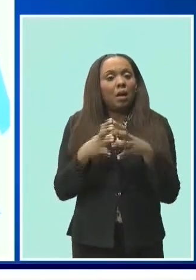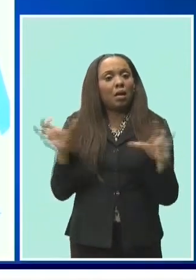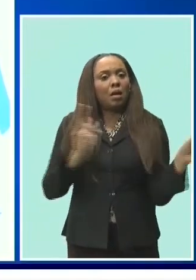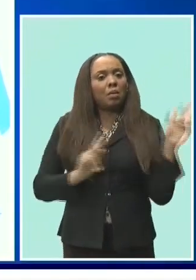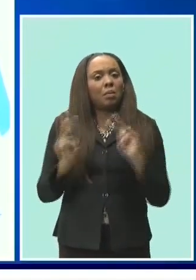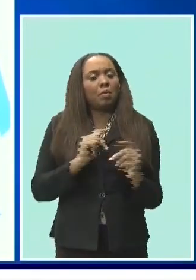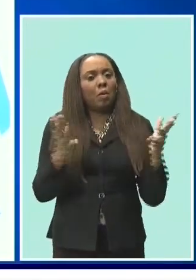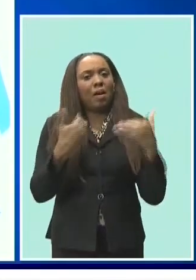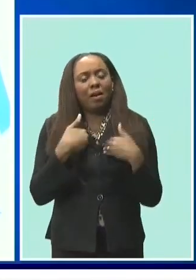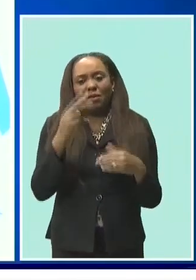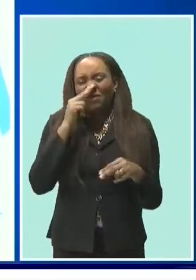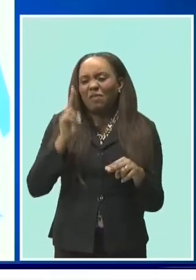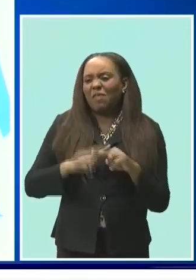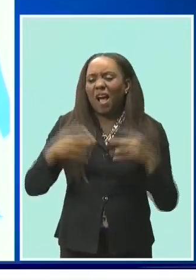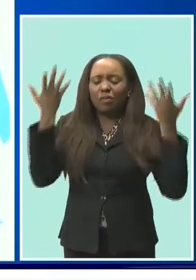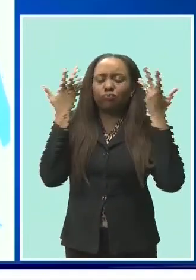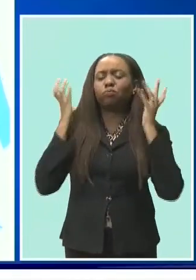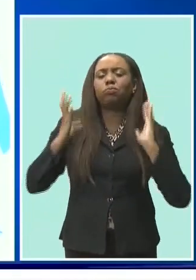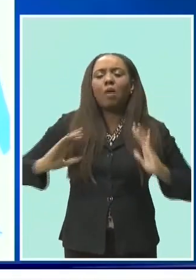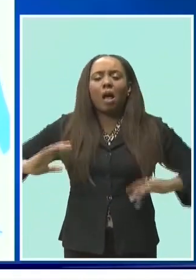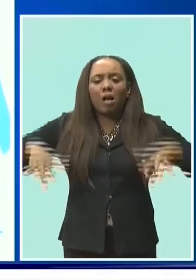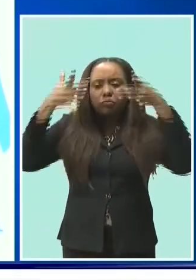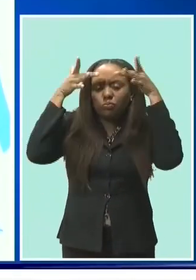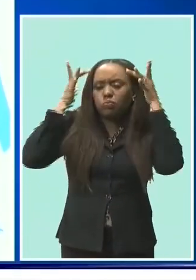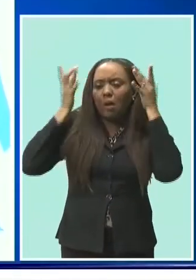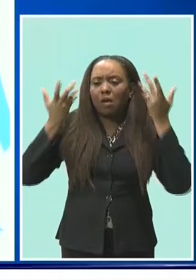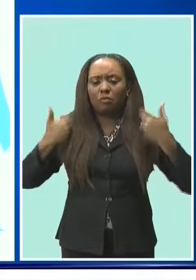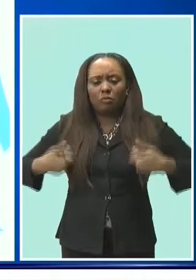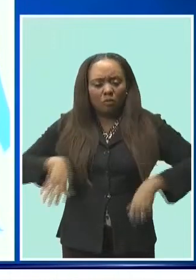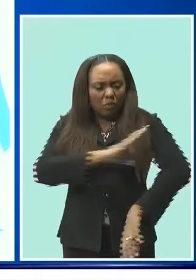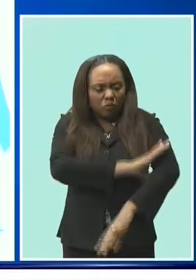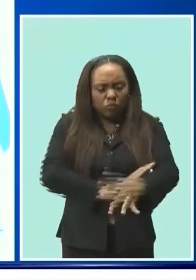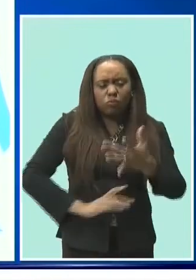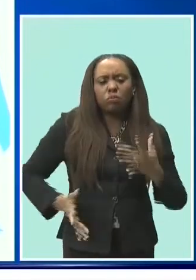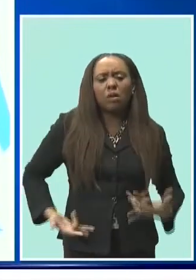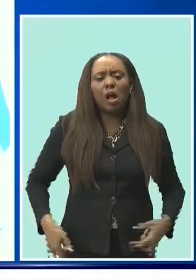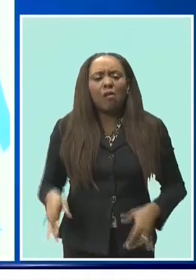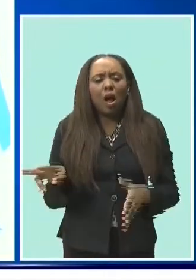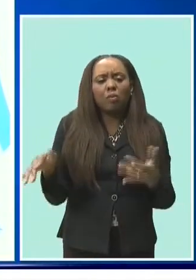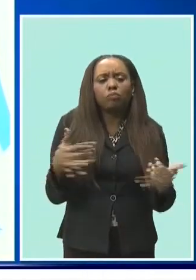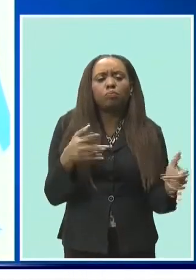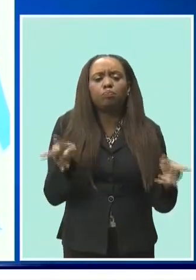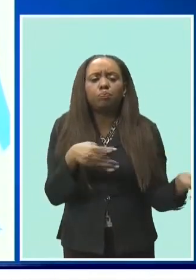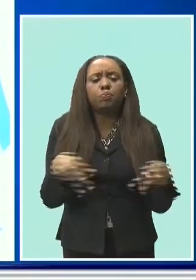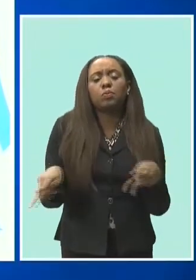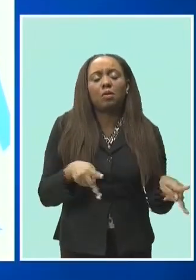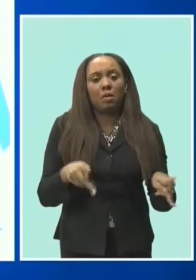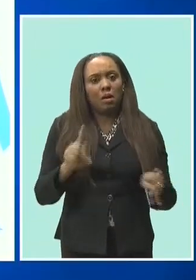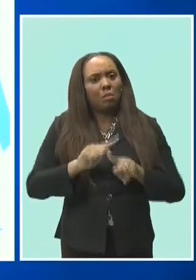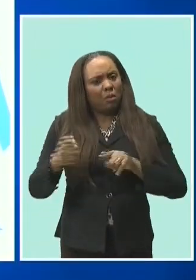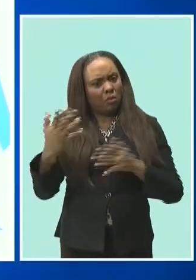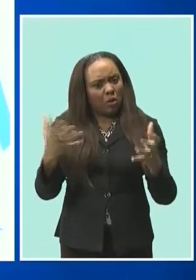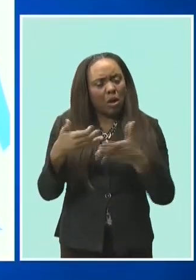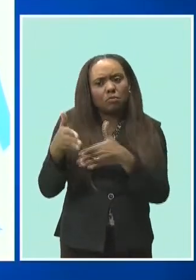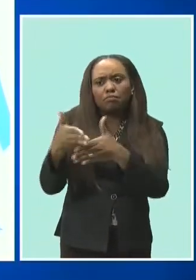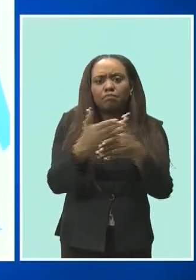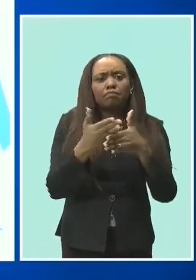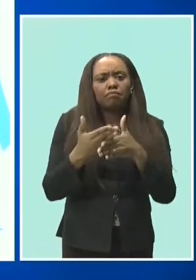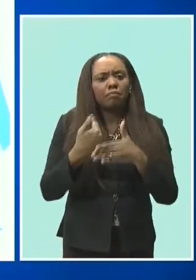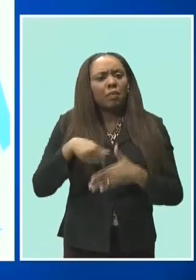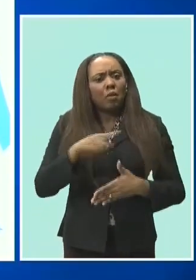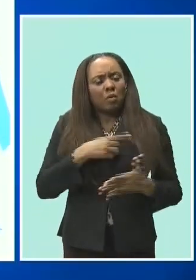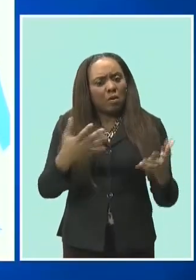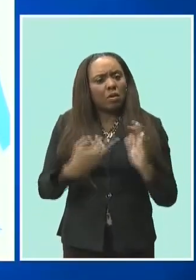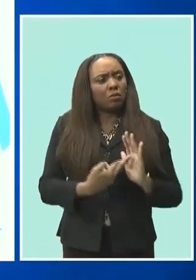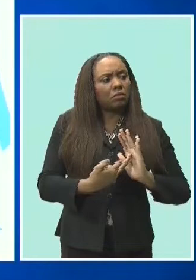fun and put on the feathers and the clothes. We at the council thought it was important that we be part of that and share the message that we stand and